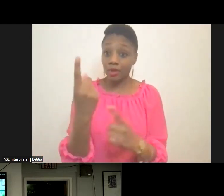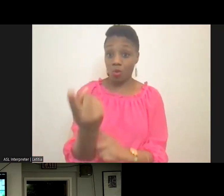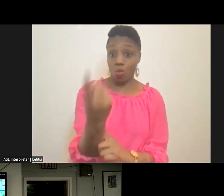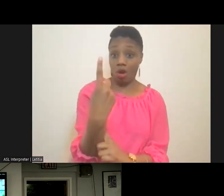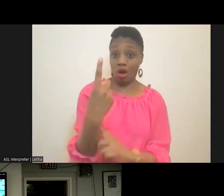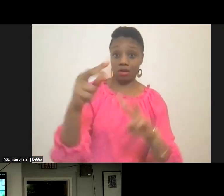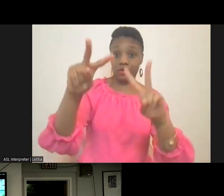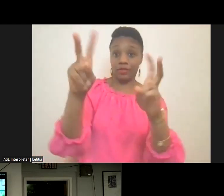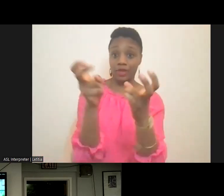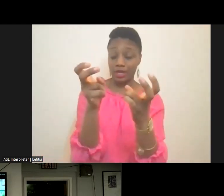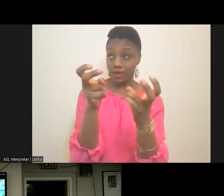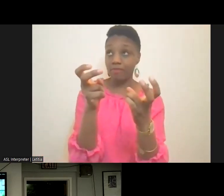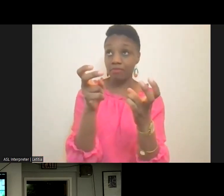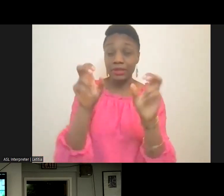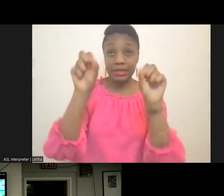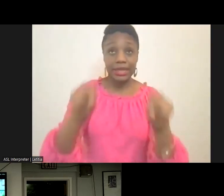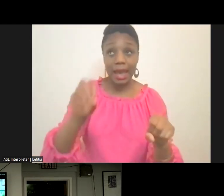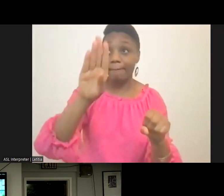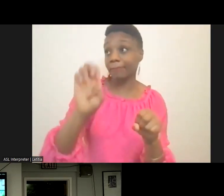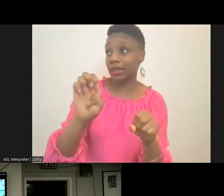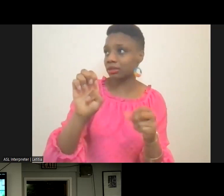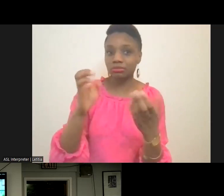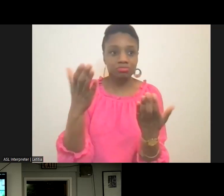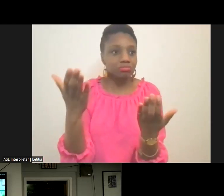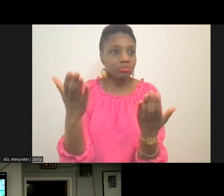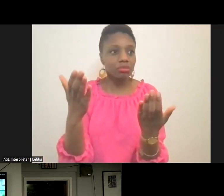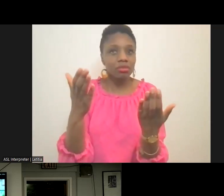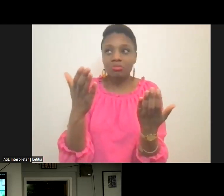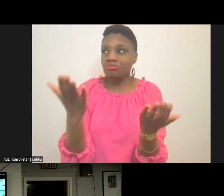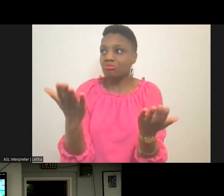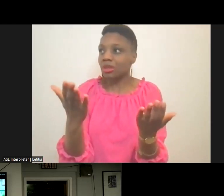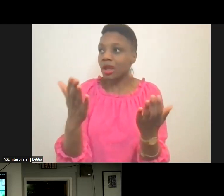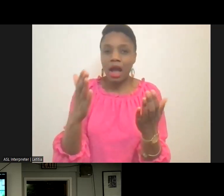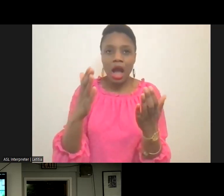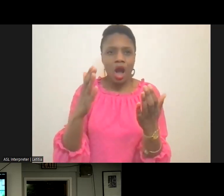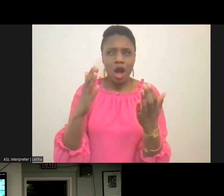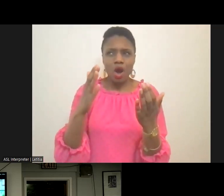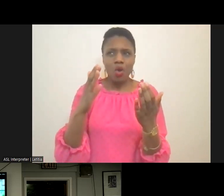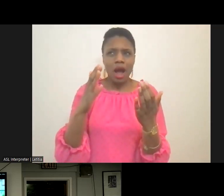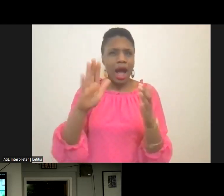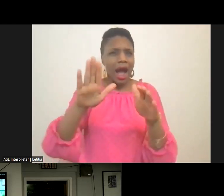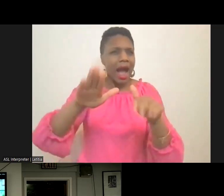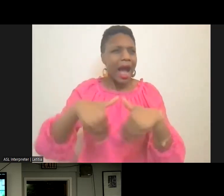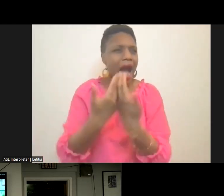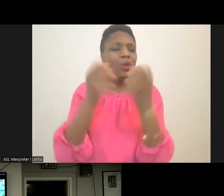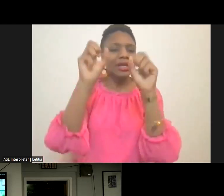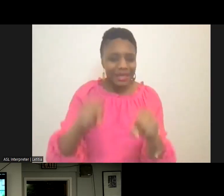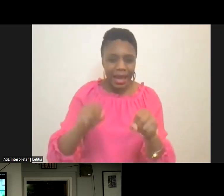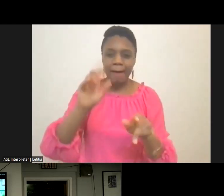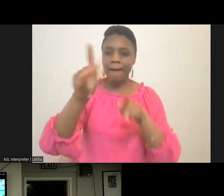we can have are where do people go to even know how to engage in the agency's